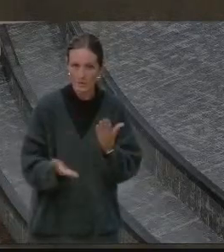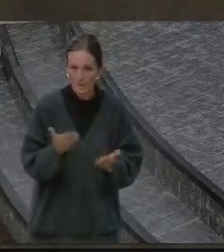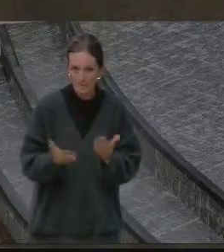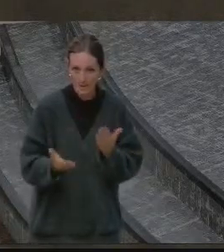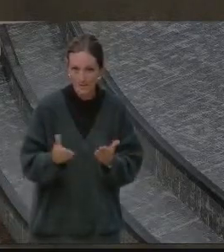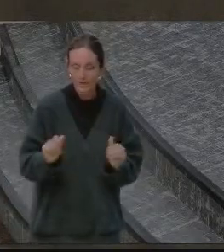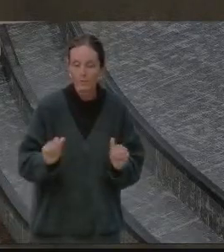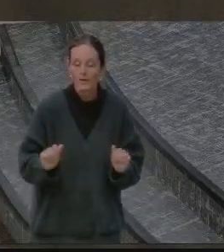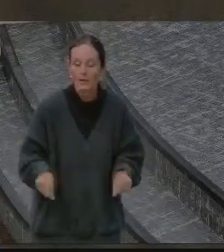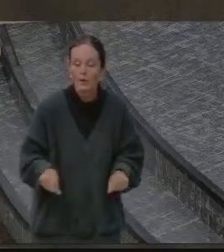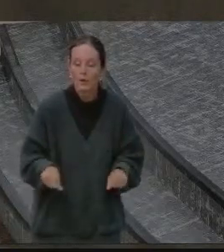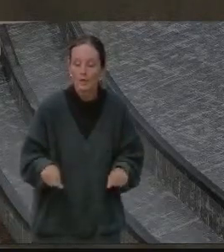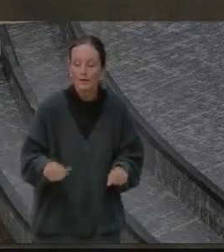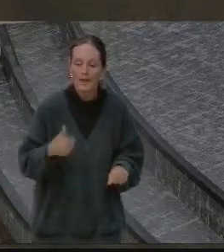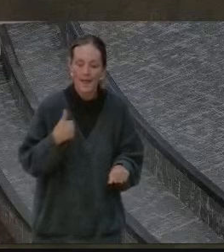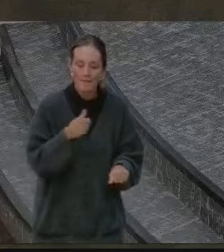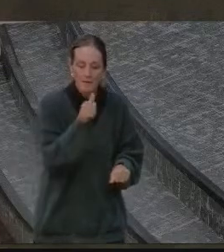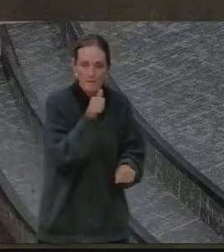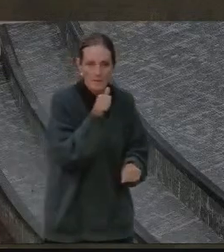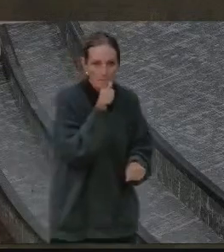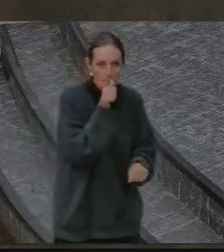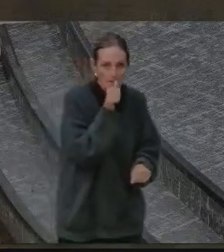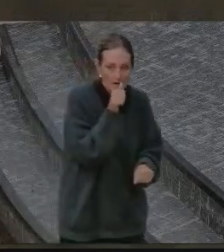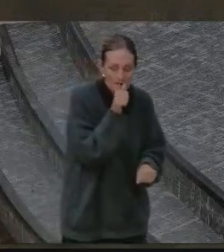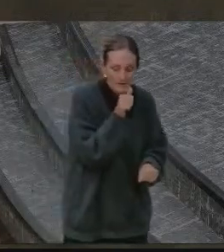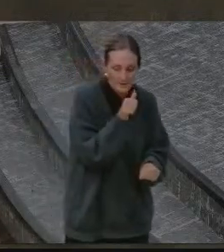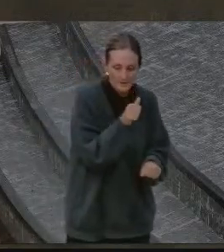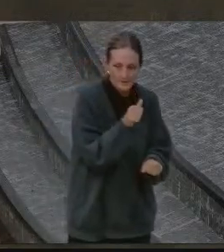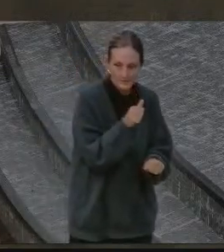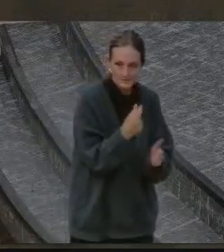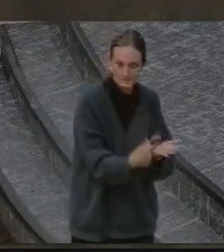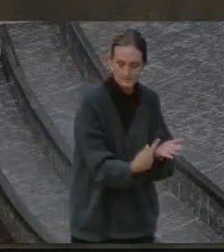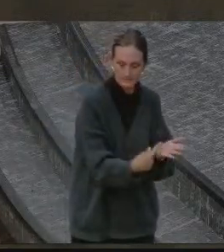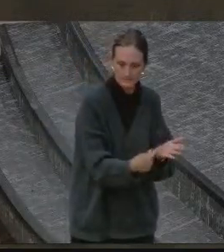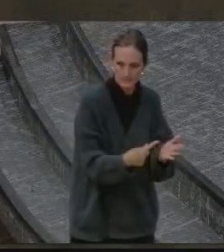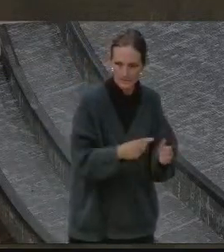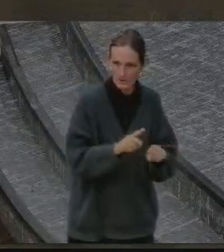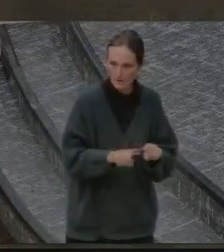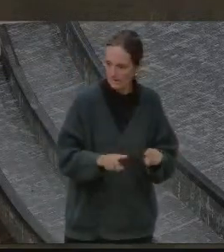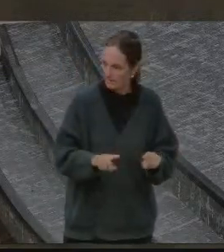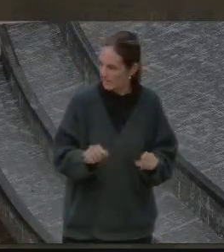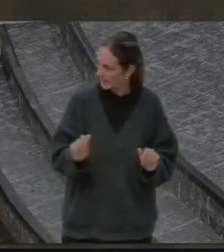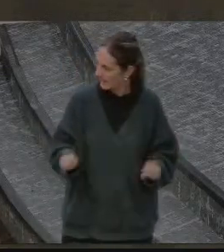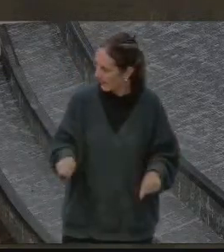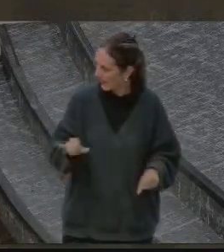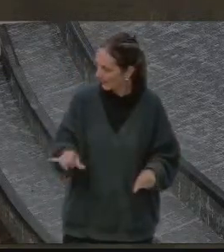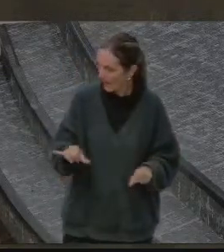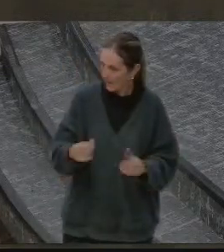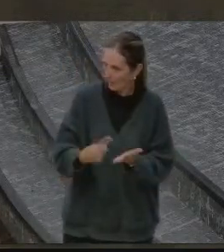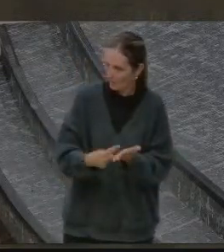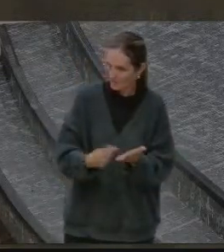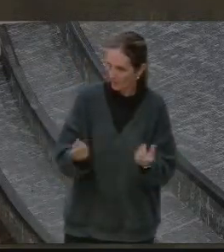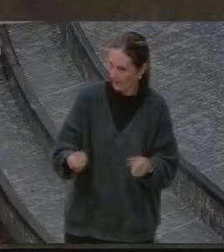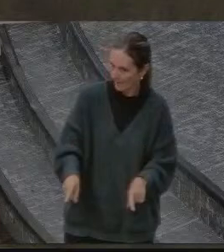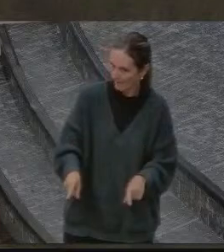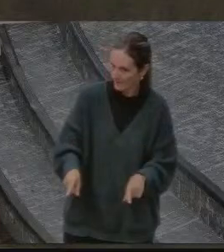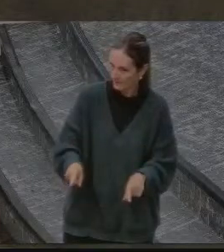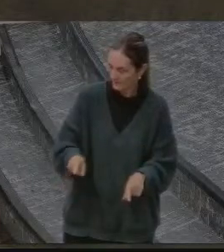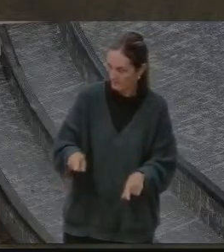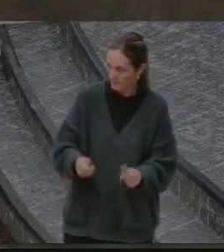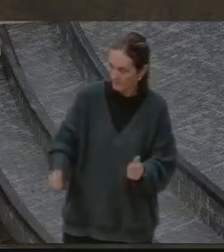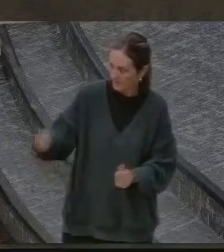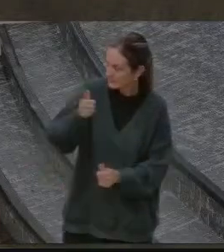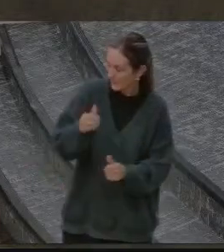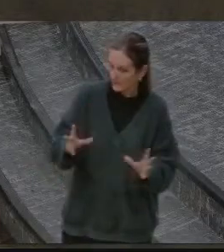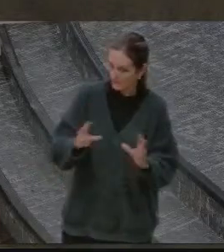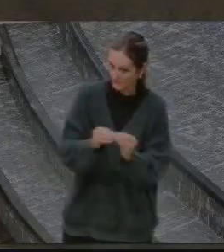in a private conversation, my question is, are those things that can that conversation happen in executive session with the